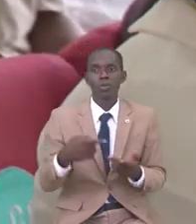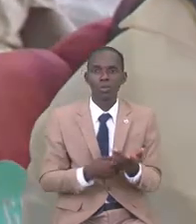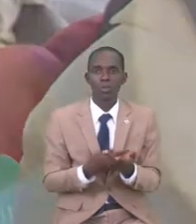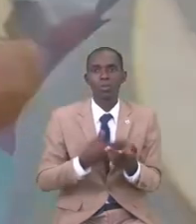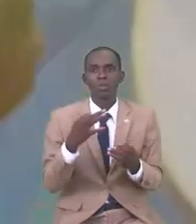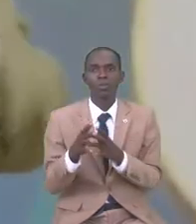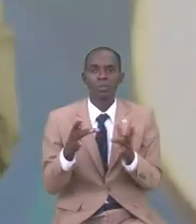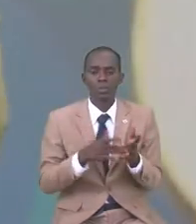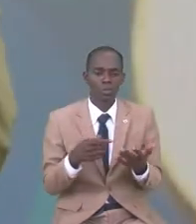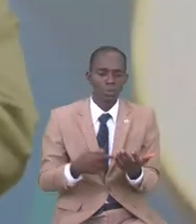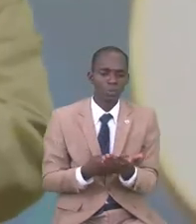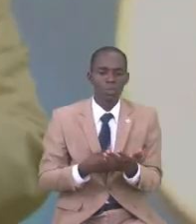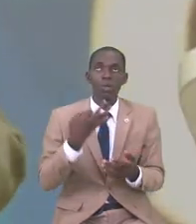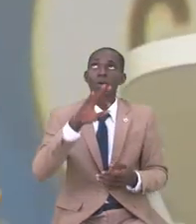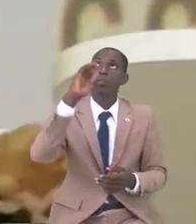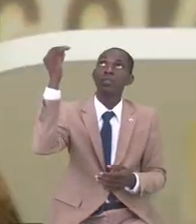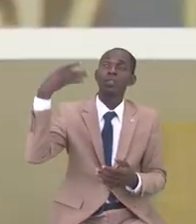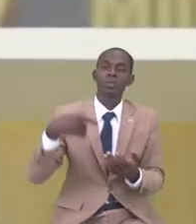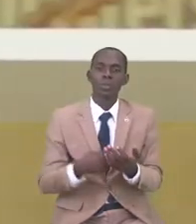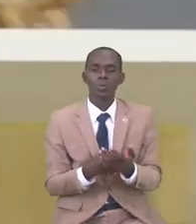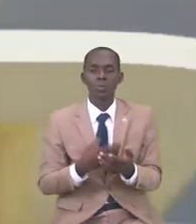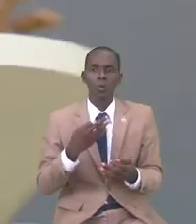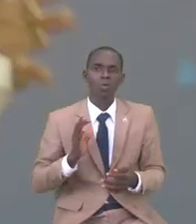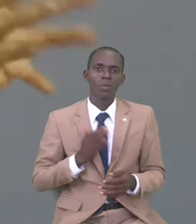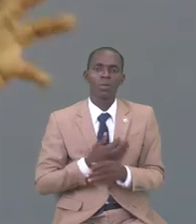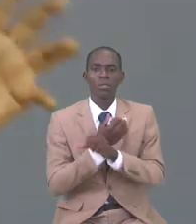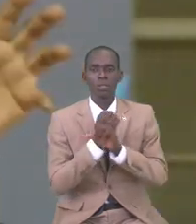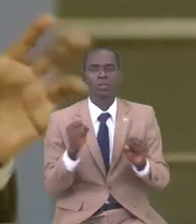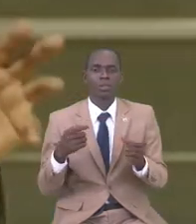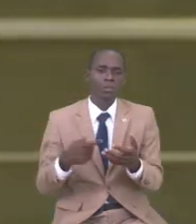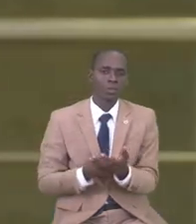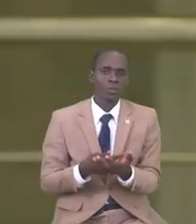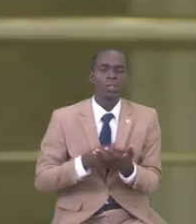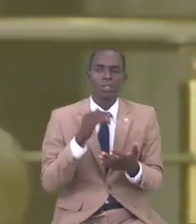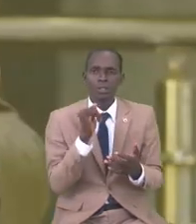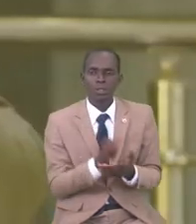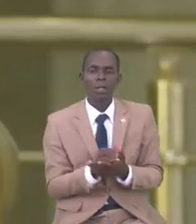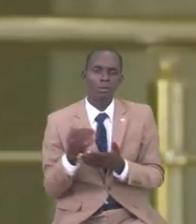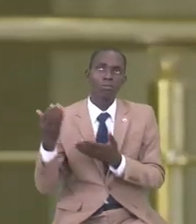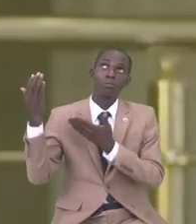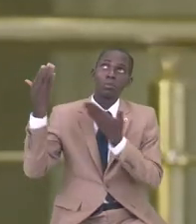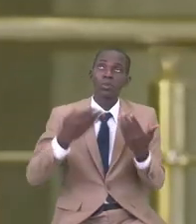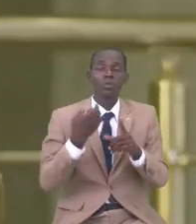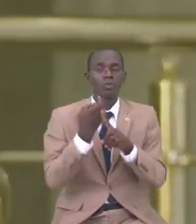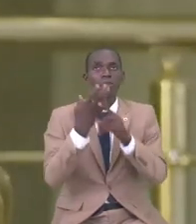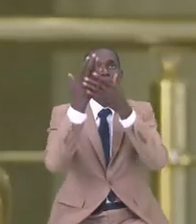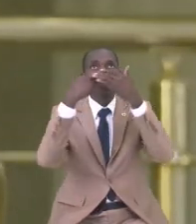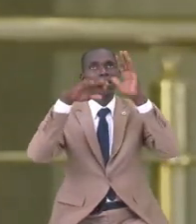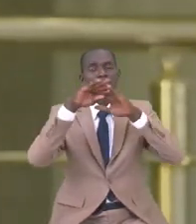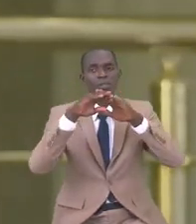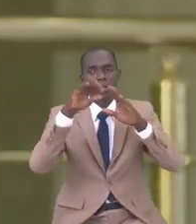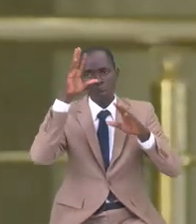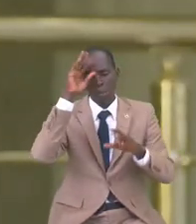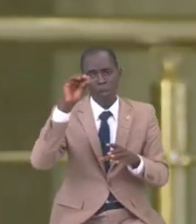of grace. It's the gospel of our salvation. It's the gospel that God sent from heaven. He read it.